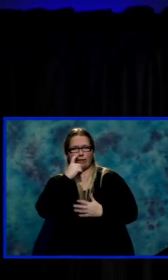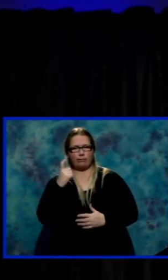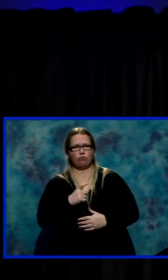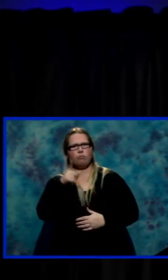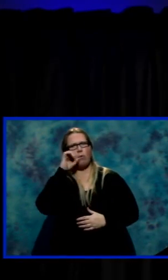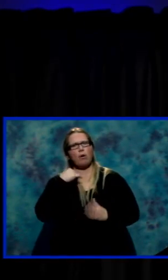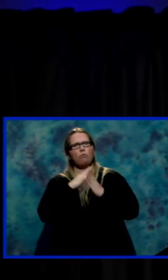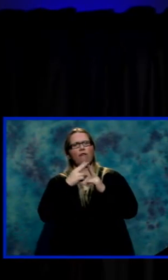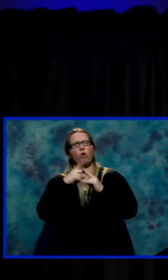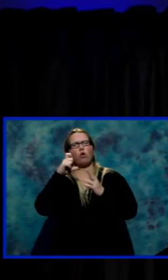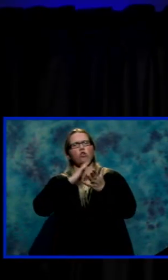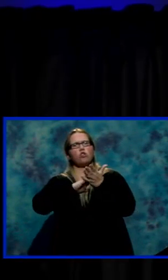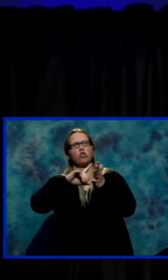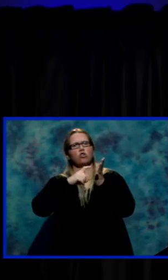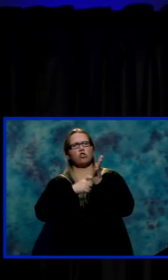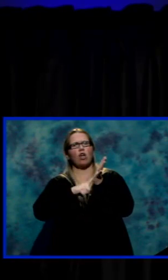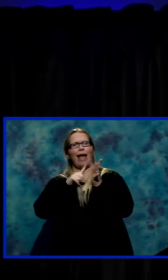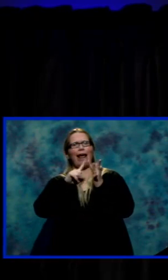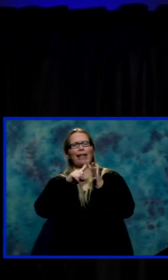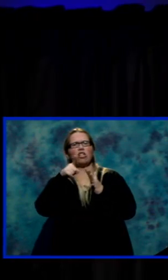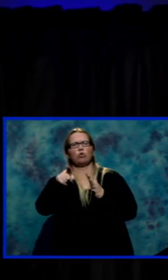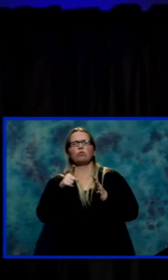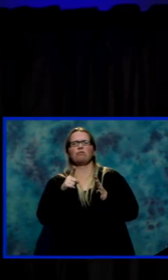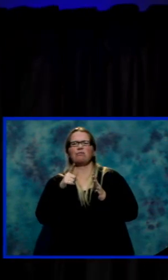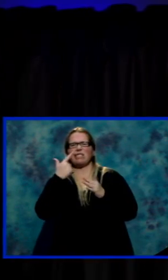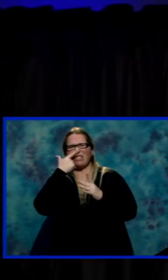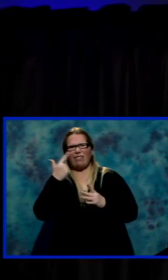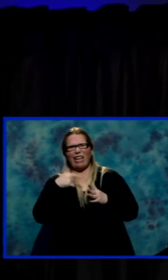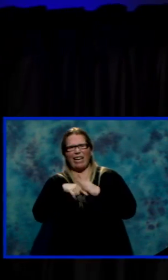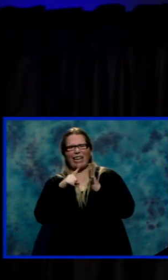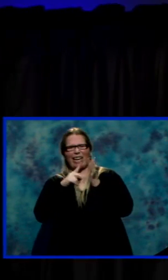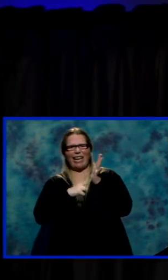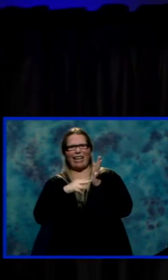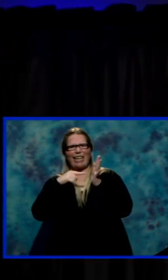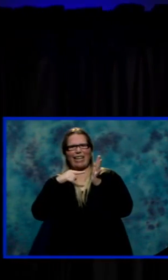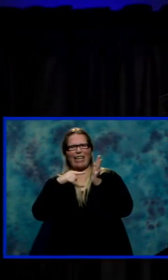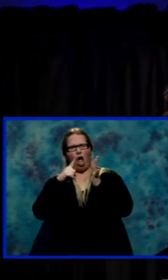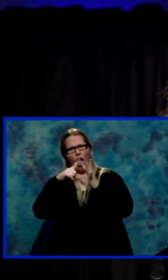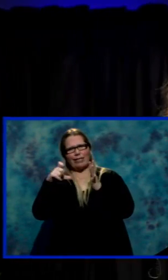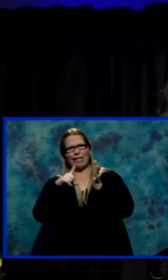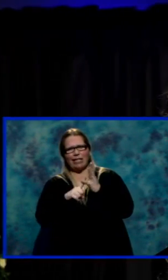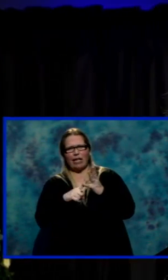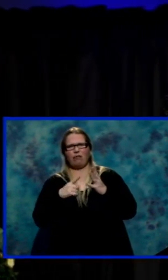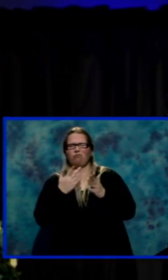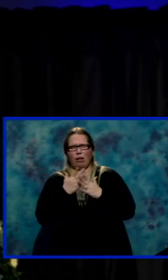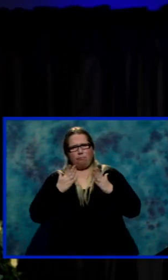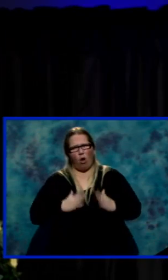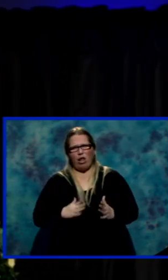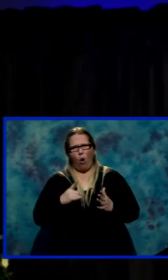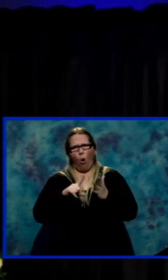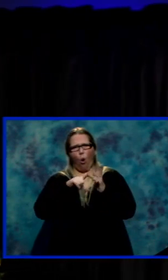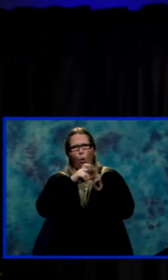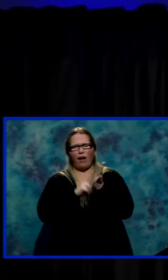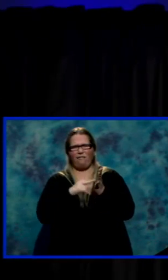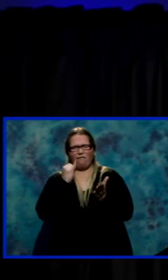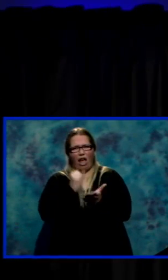were praying for Charlie? She was a 17-year-old girl in intensive care who had like full body organ failure, basically, and they thought she was going